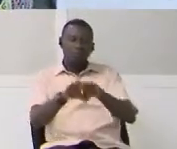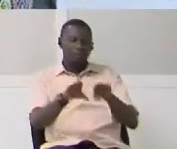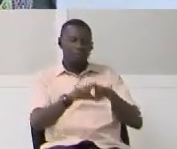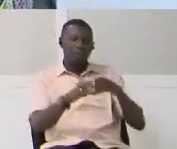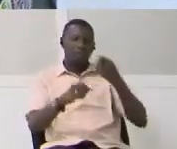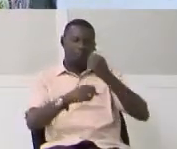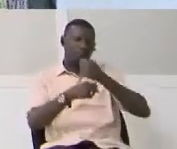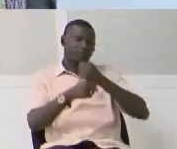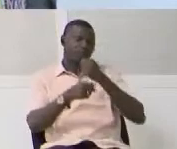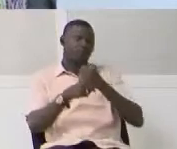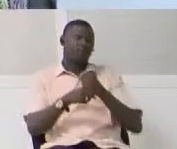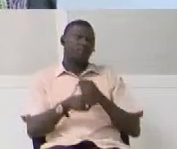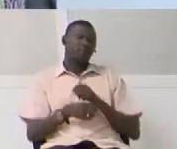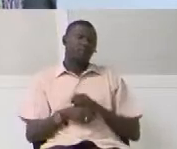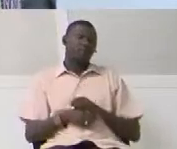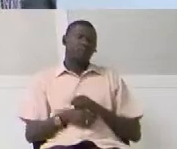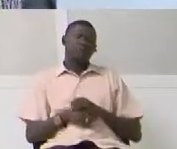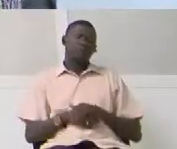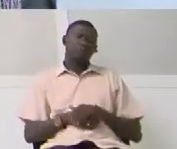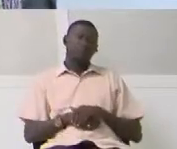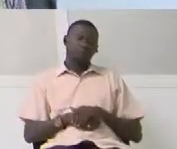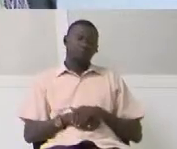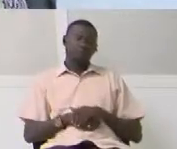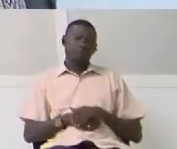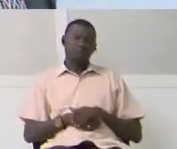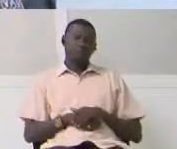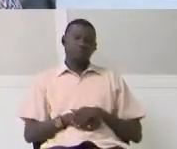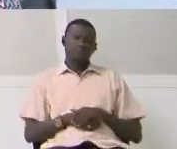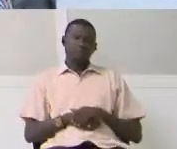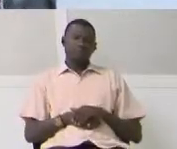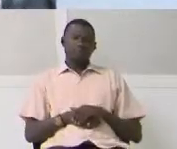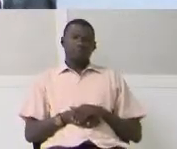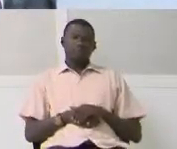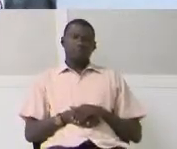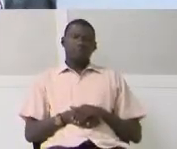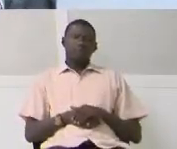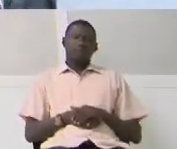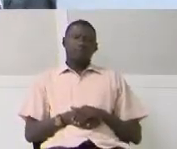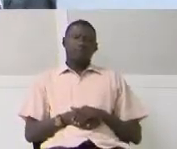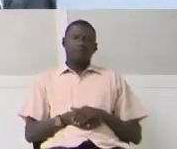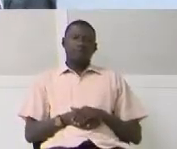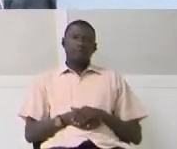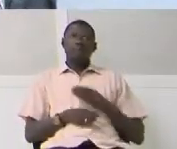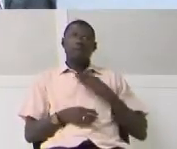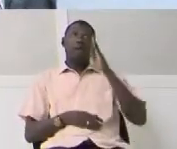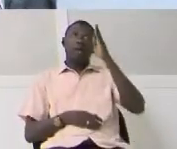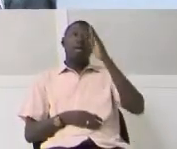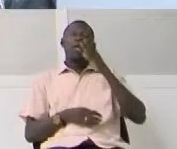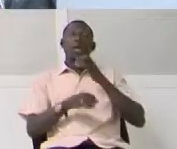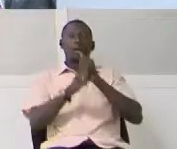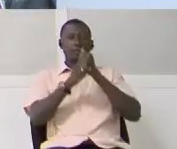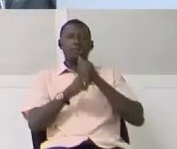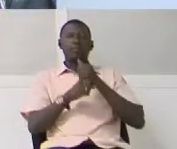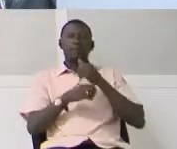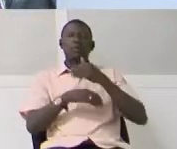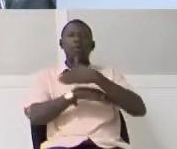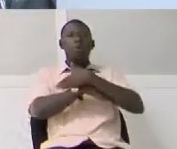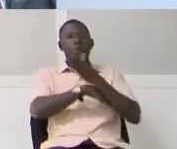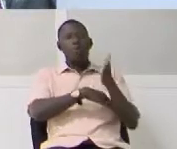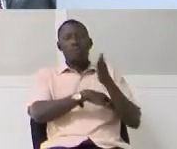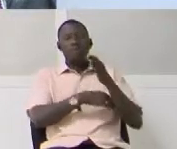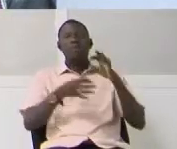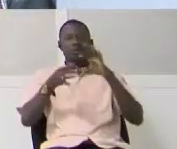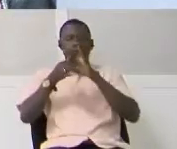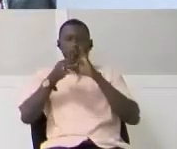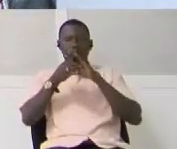Yalla def mam mëna taxawal lolu ci suuf te ni ma ko taxawalé. By God's grace, I was able to establish that here